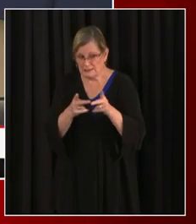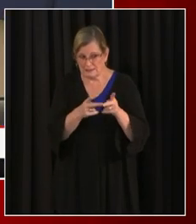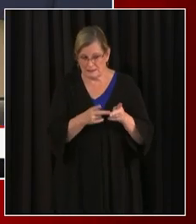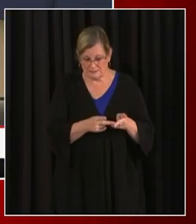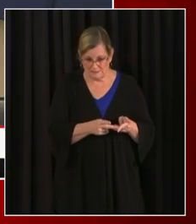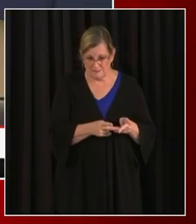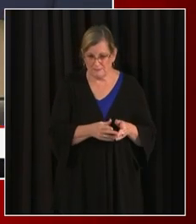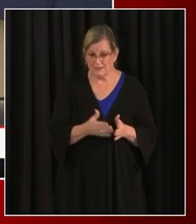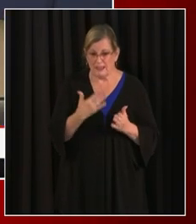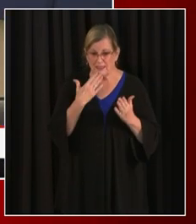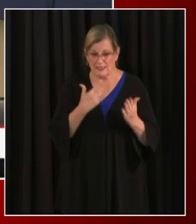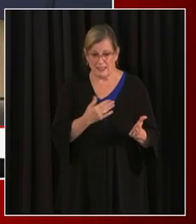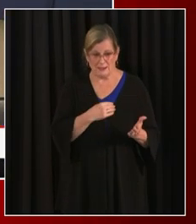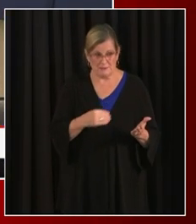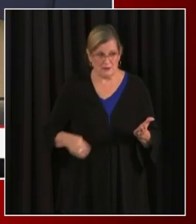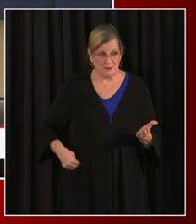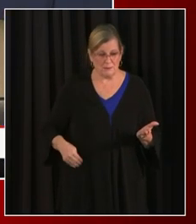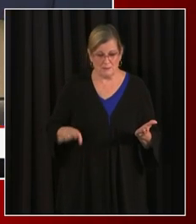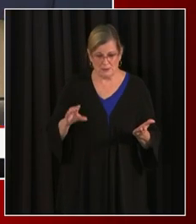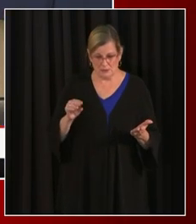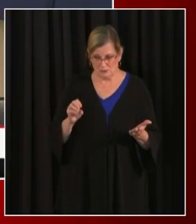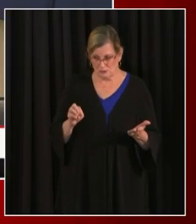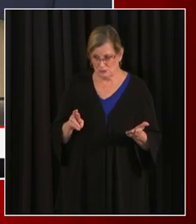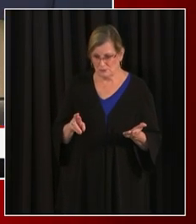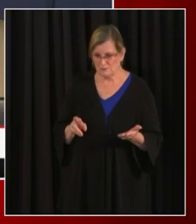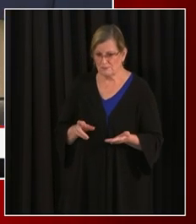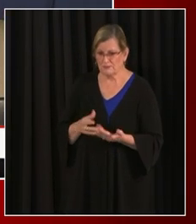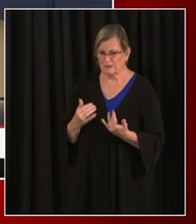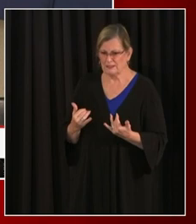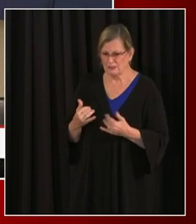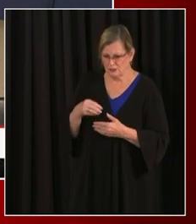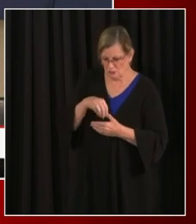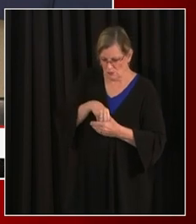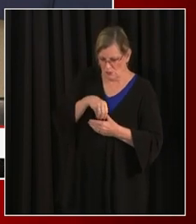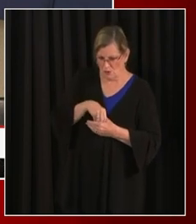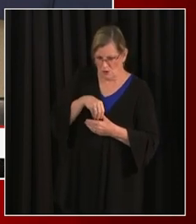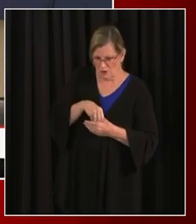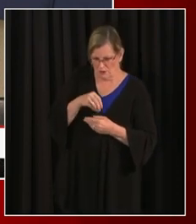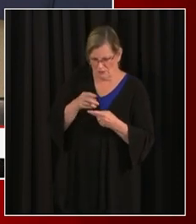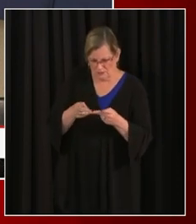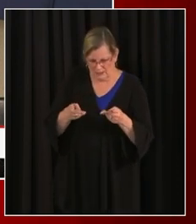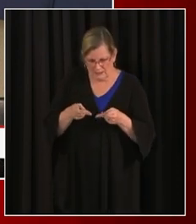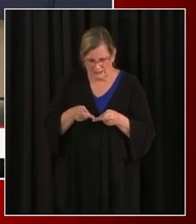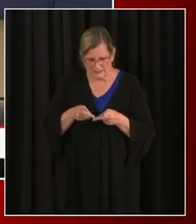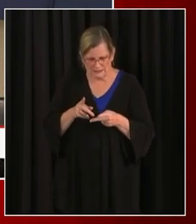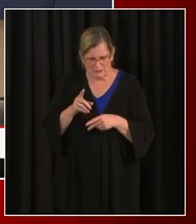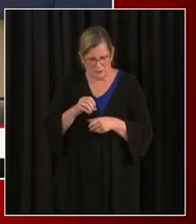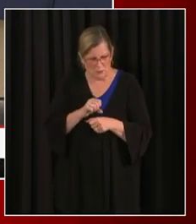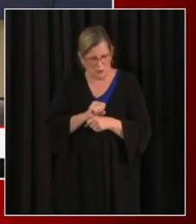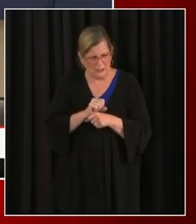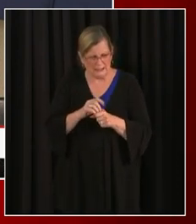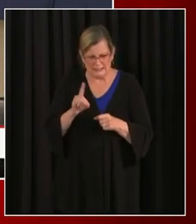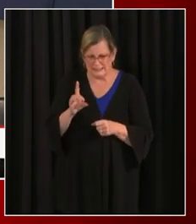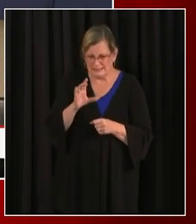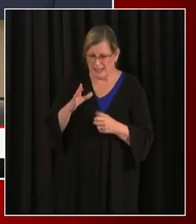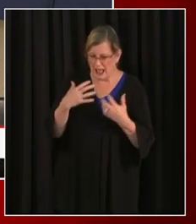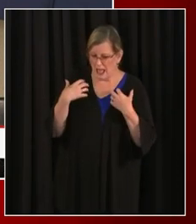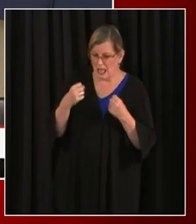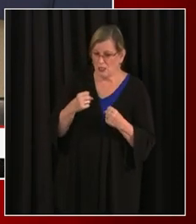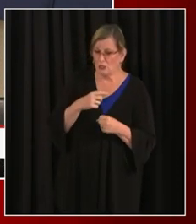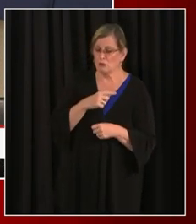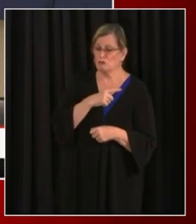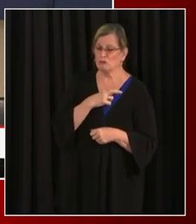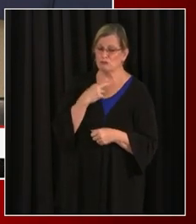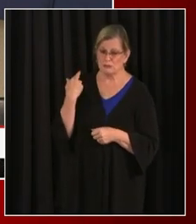Thank you, Mayor Bowser. So for the indoor venues and in working with DC Health and looking at risk levels for